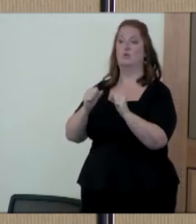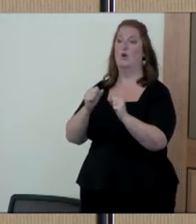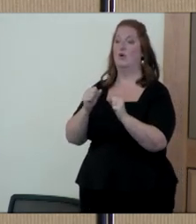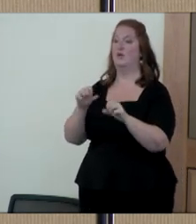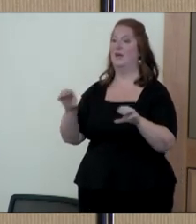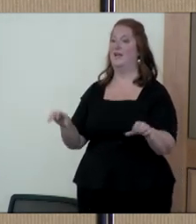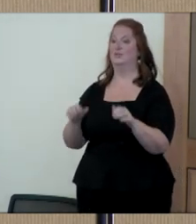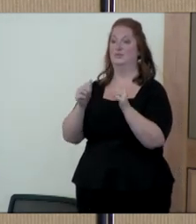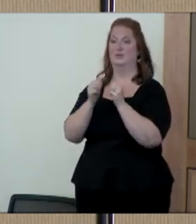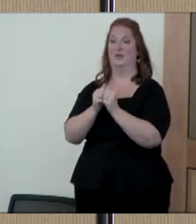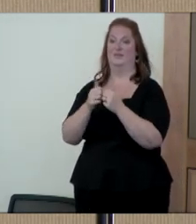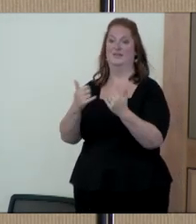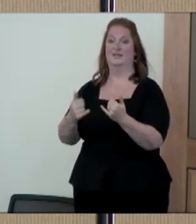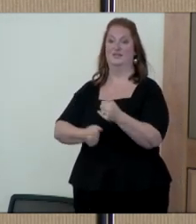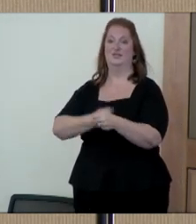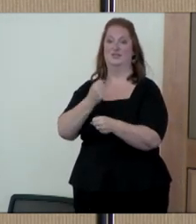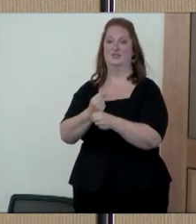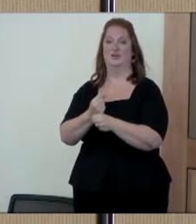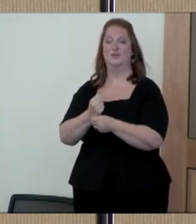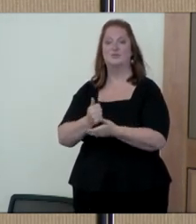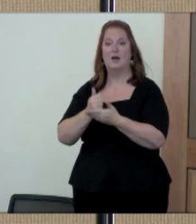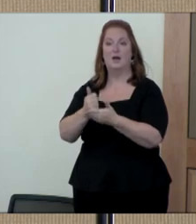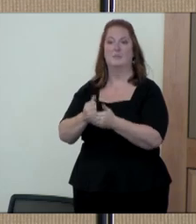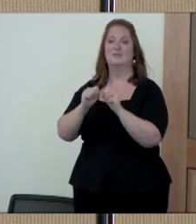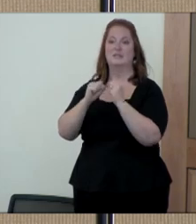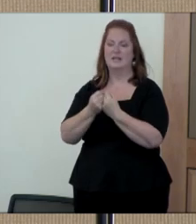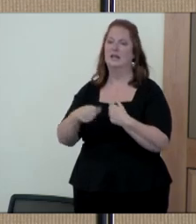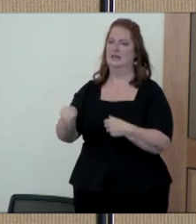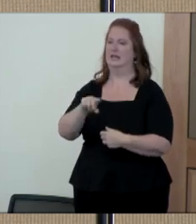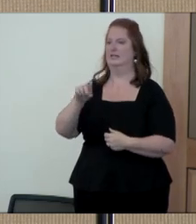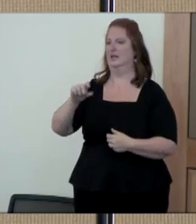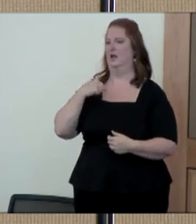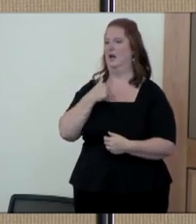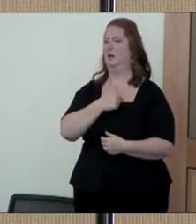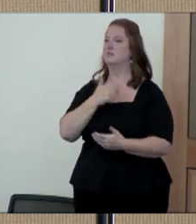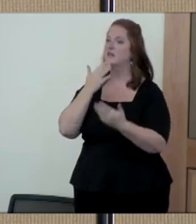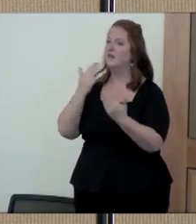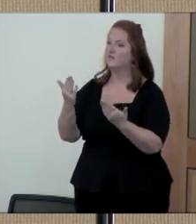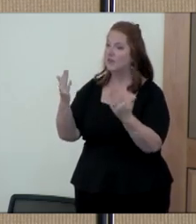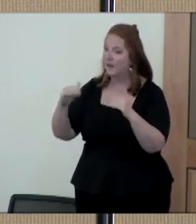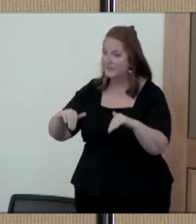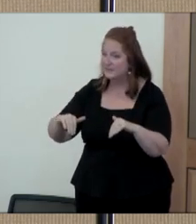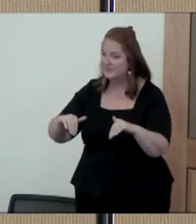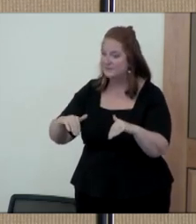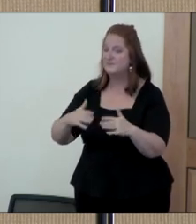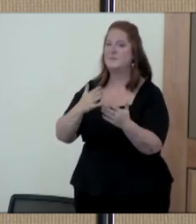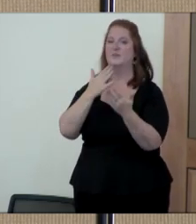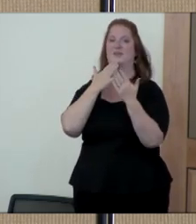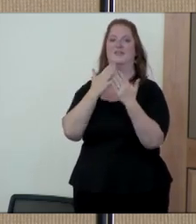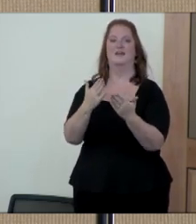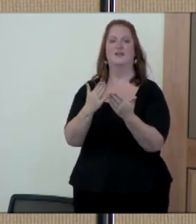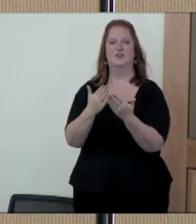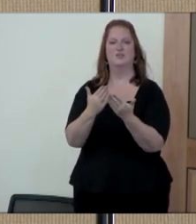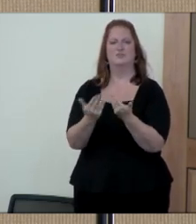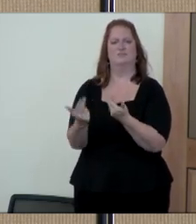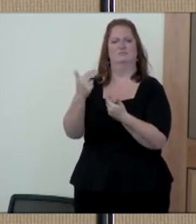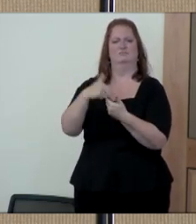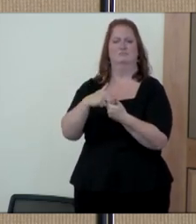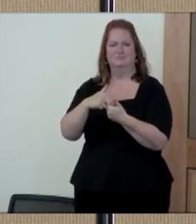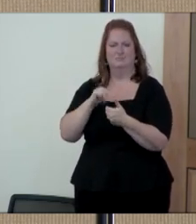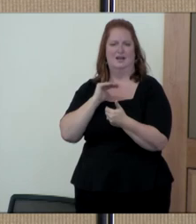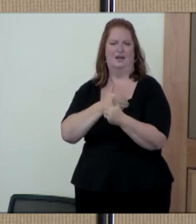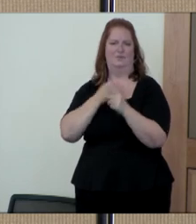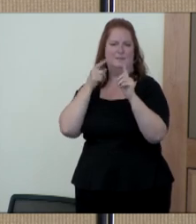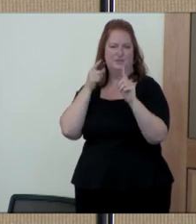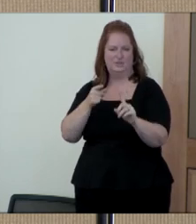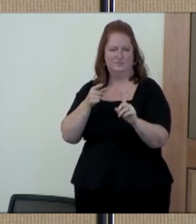together in this new year for a society that needs us. Thank you for being here today, and thank you for being on board with me,